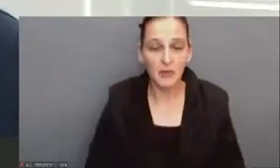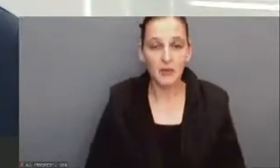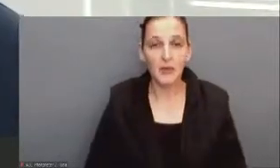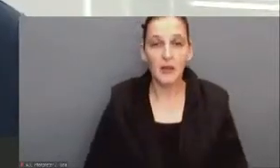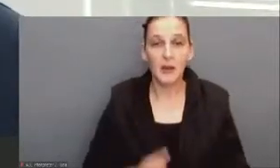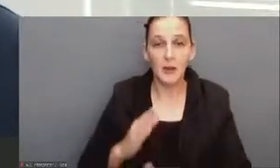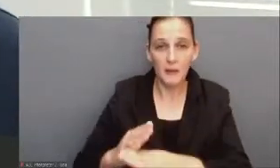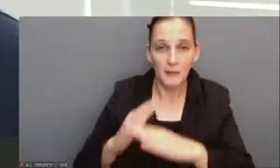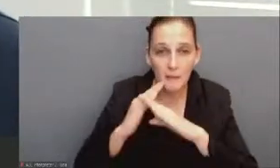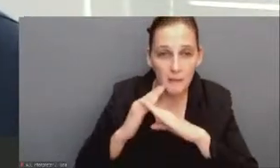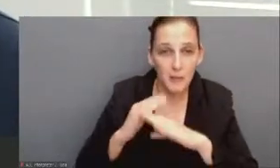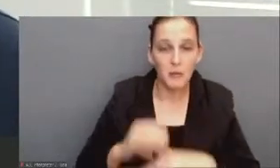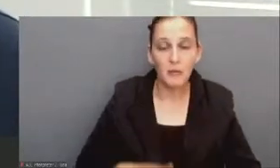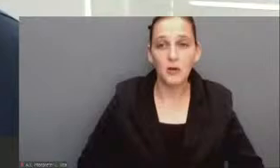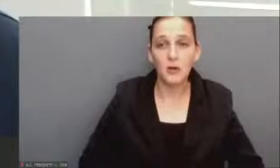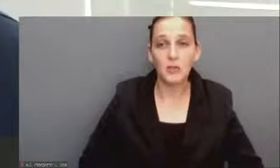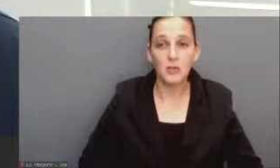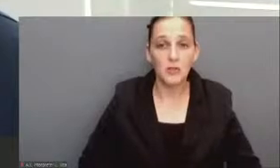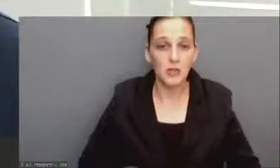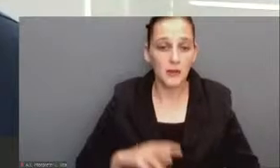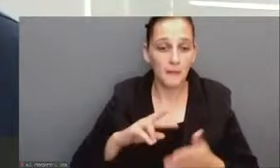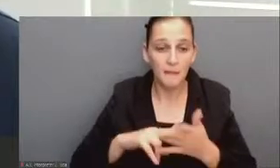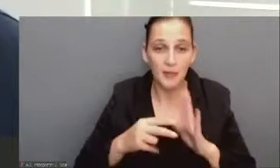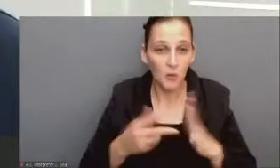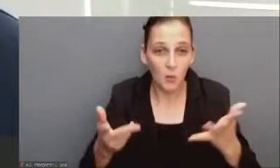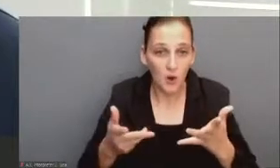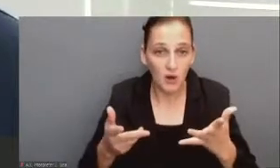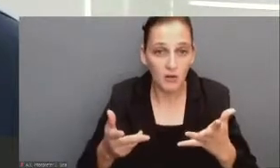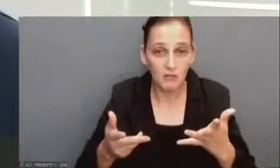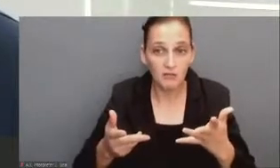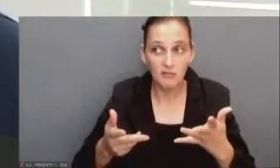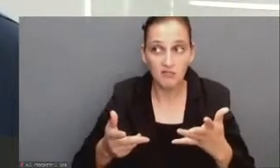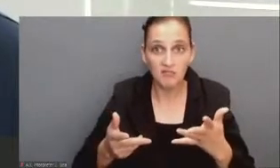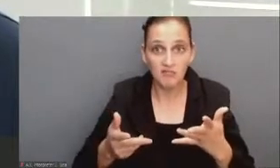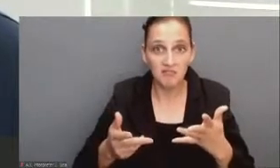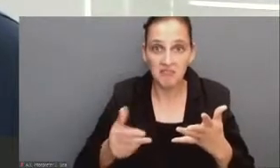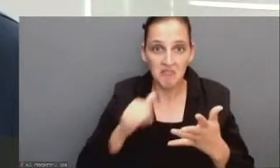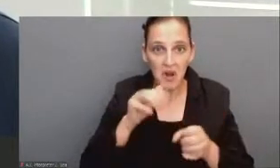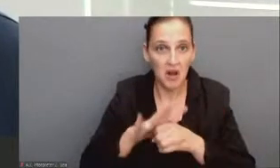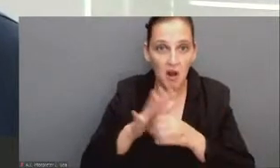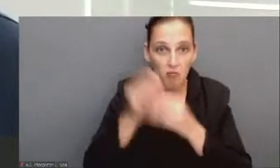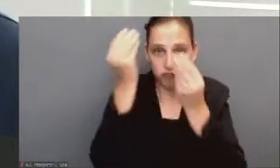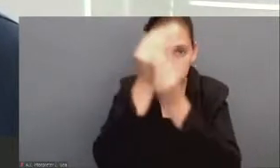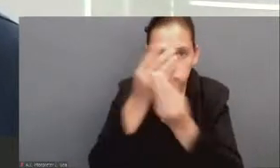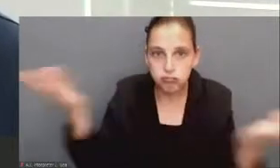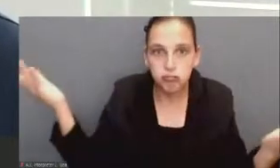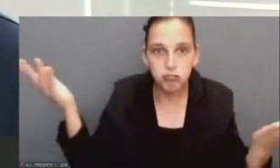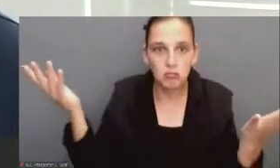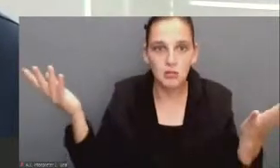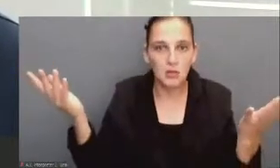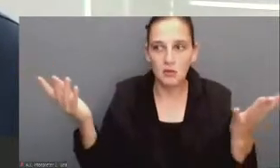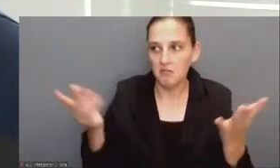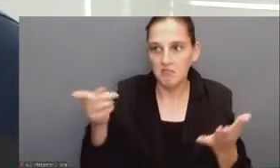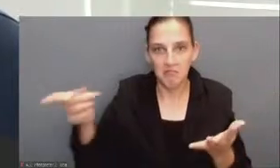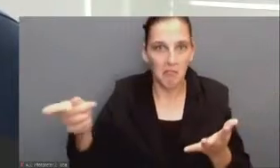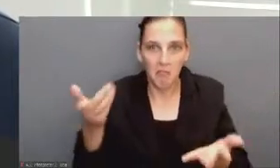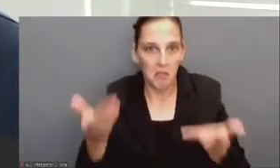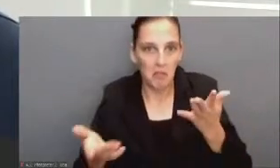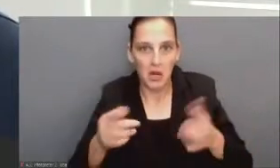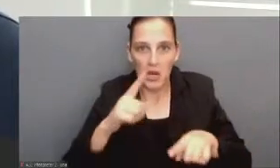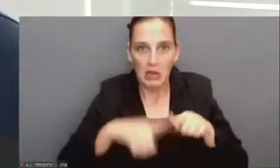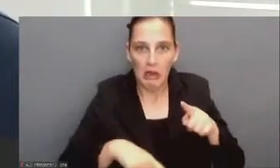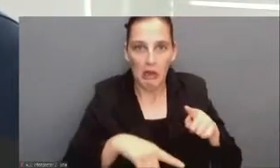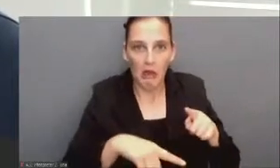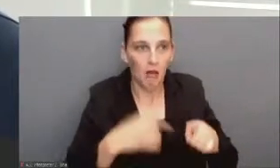of therapeutics include inadequate access to the information, inability to schedule, or just a lack of availability